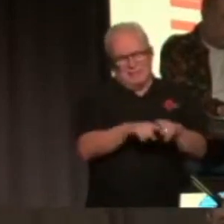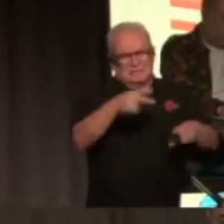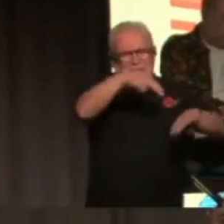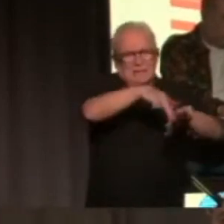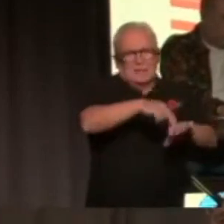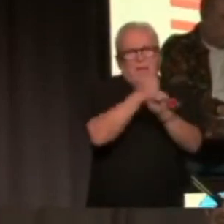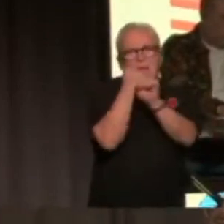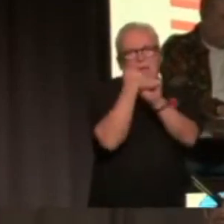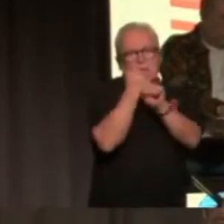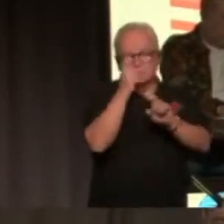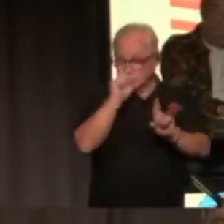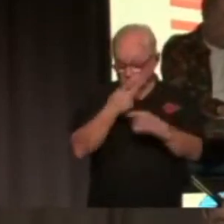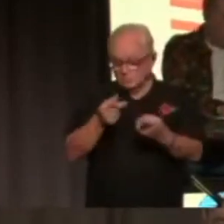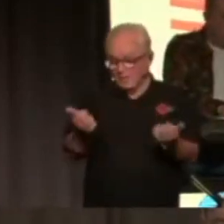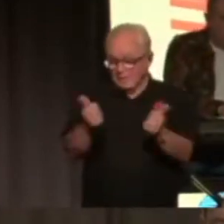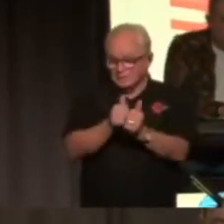Amen?